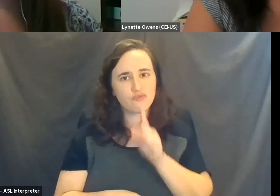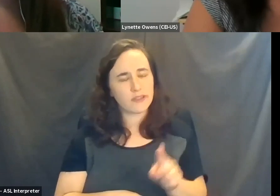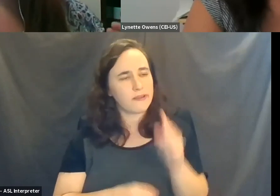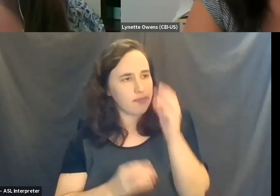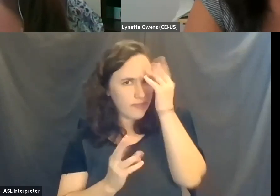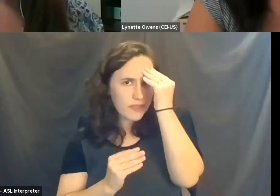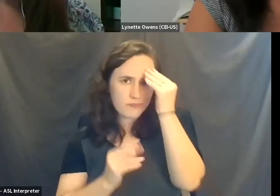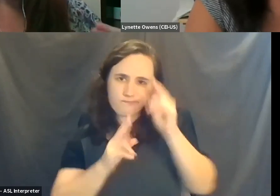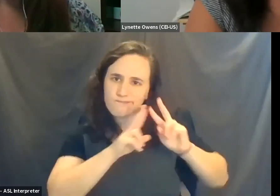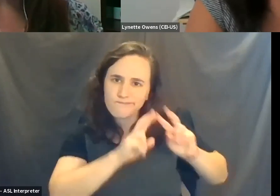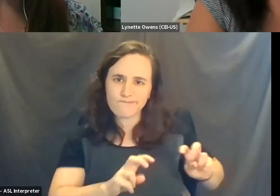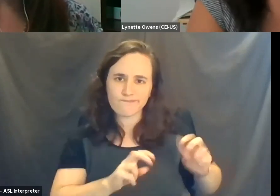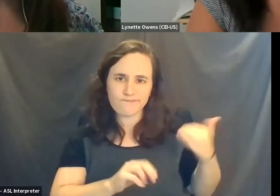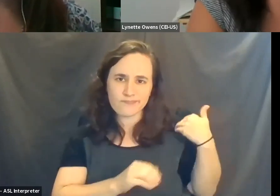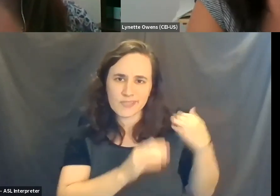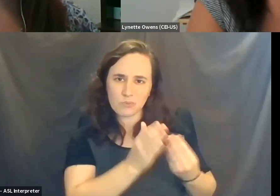that